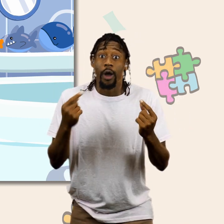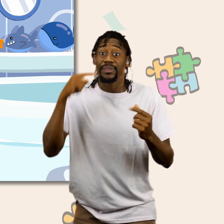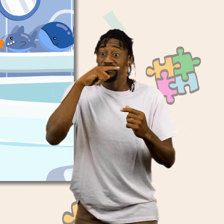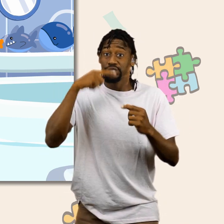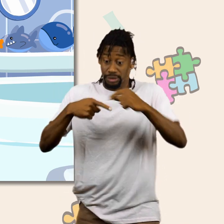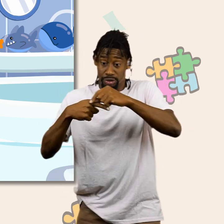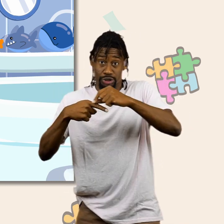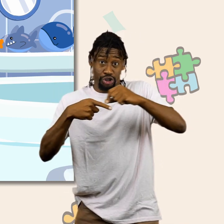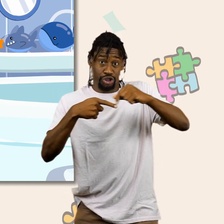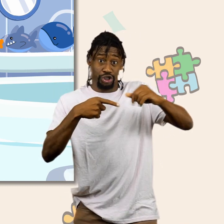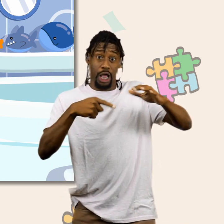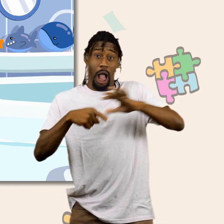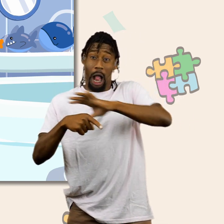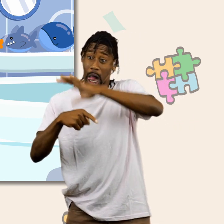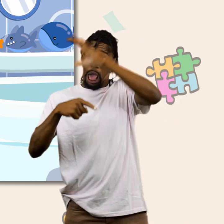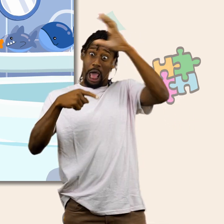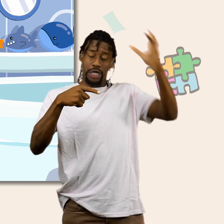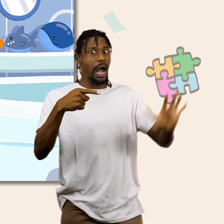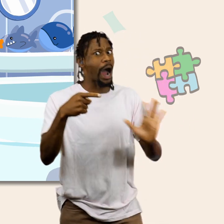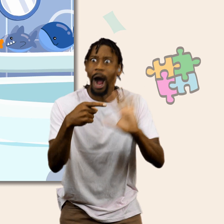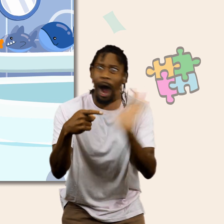Slow down, Groovy. You don't need so much.